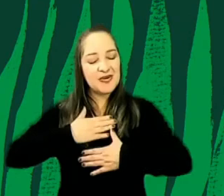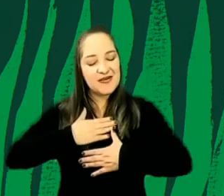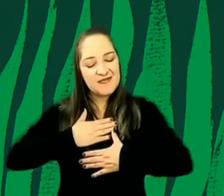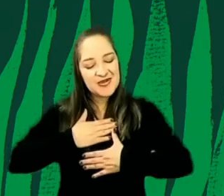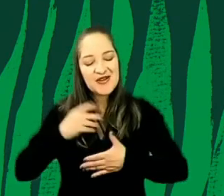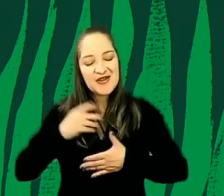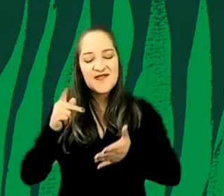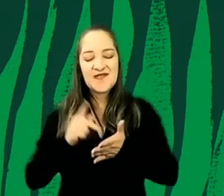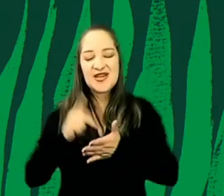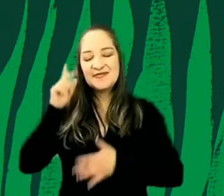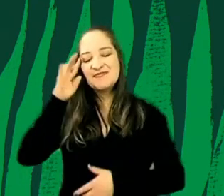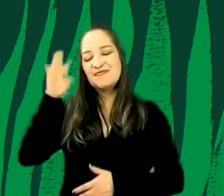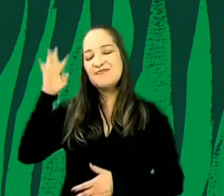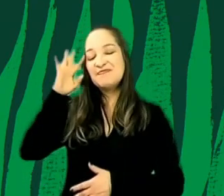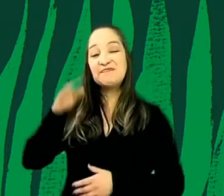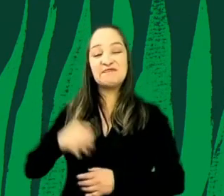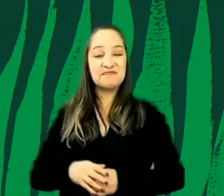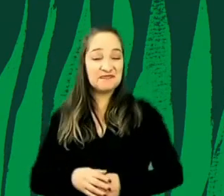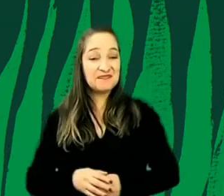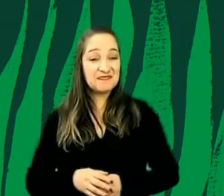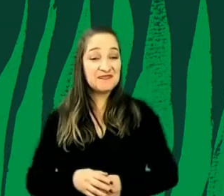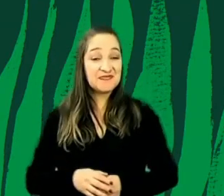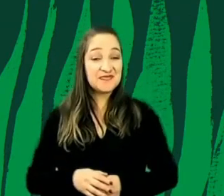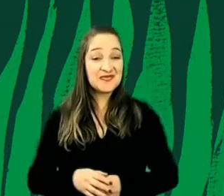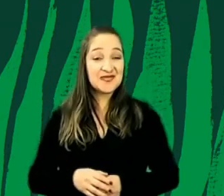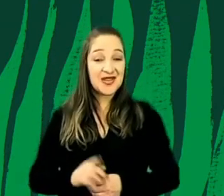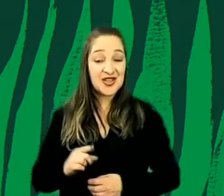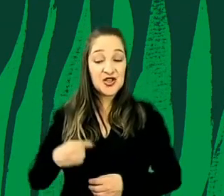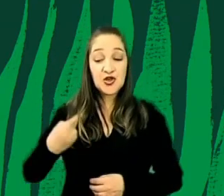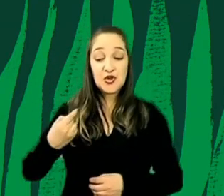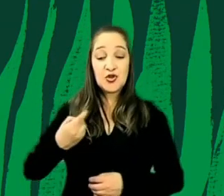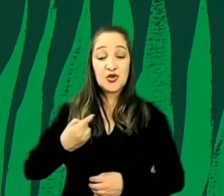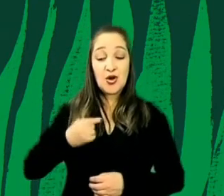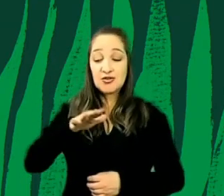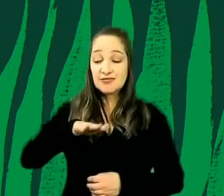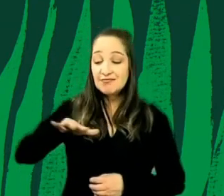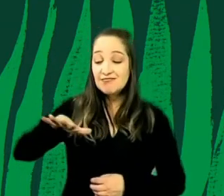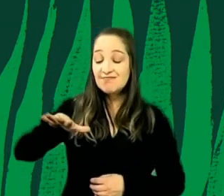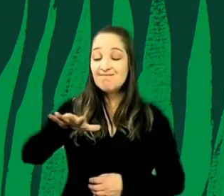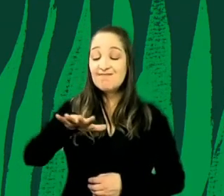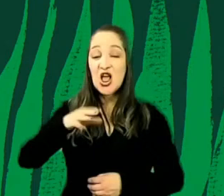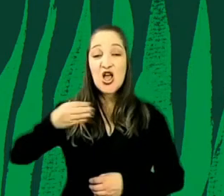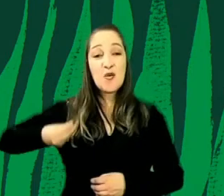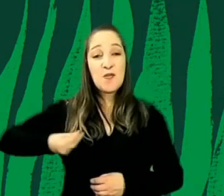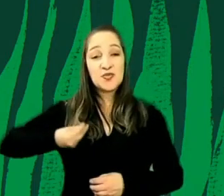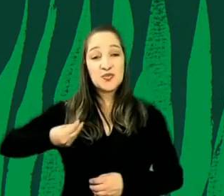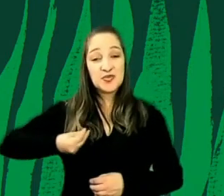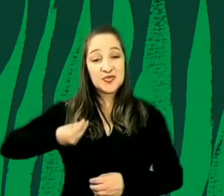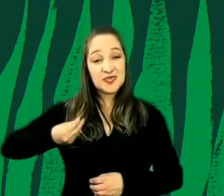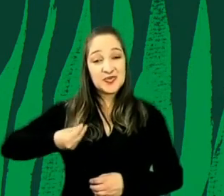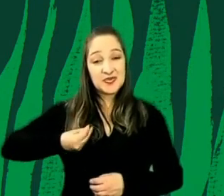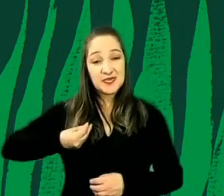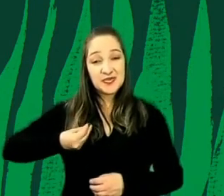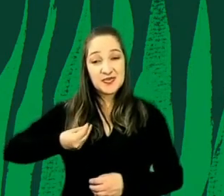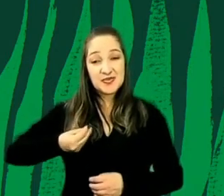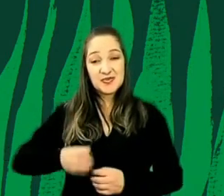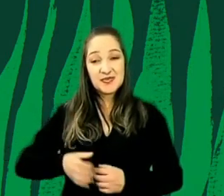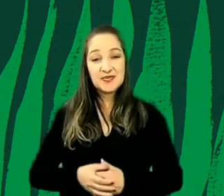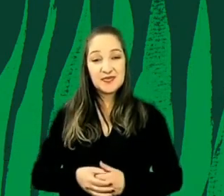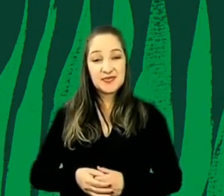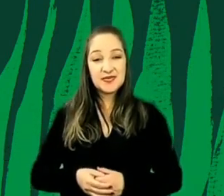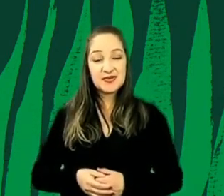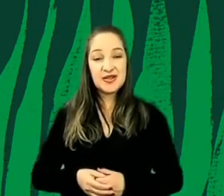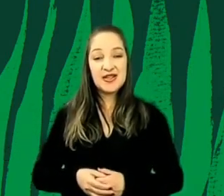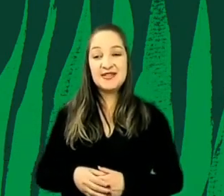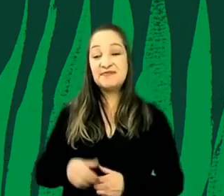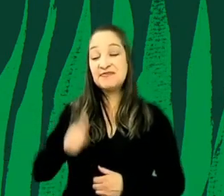fields, you know, hundreds and thousands of miles, you know, from another continent where the sister and the brother and, you know, everybody was also in the